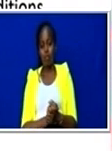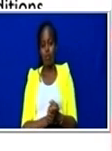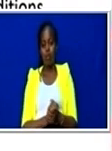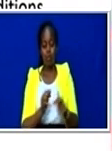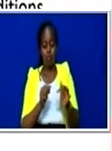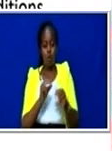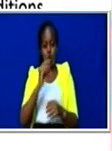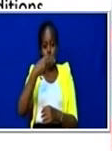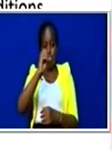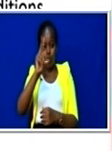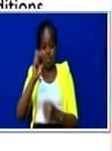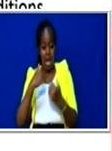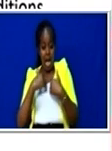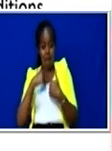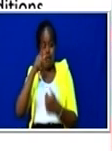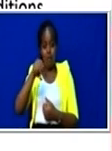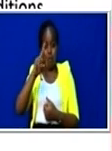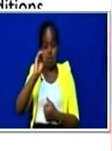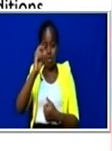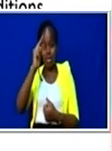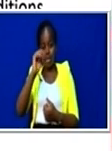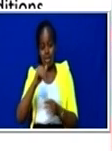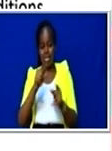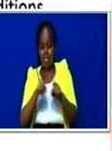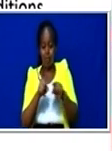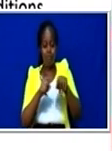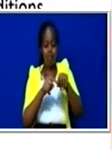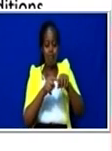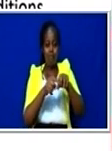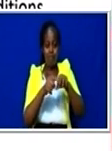have protein component in them. Nails.